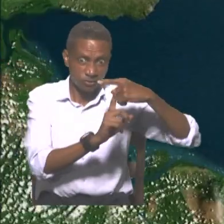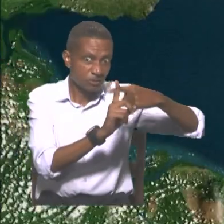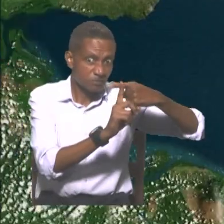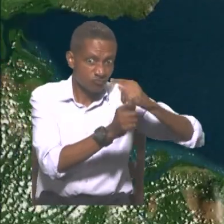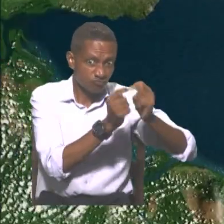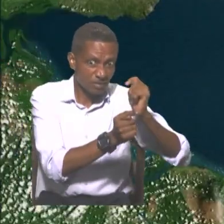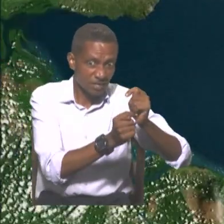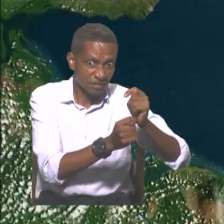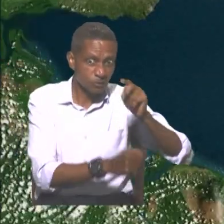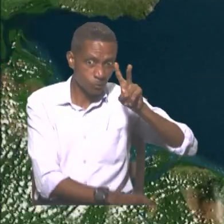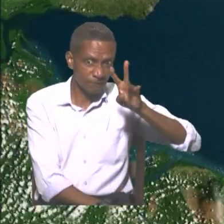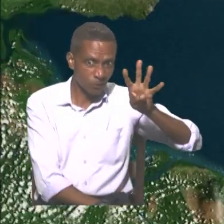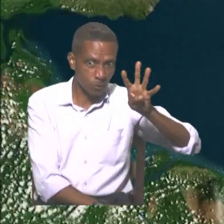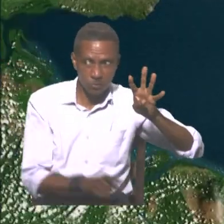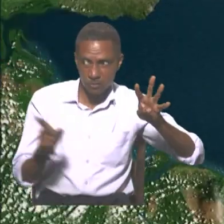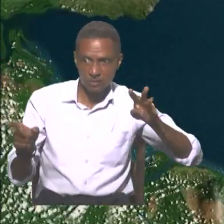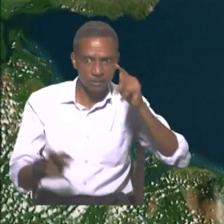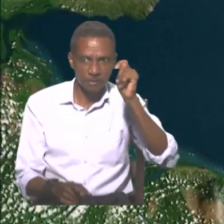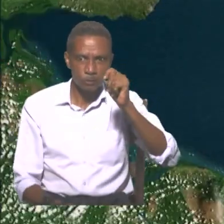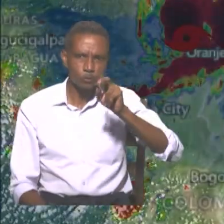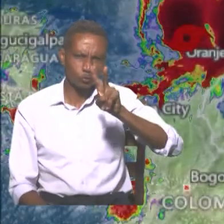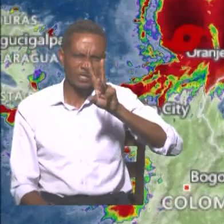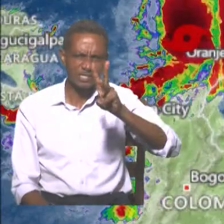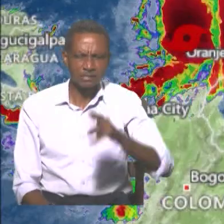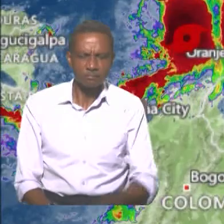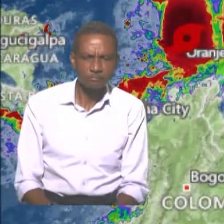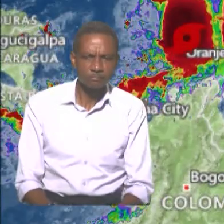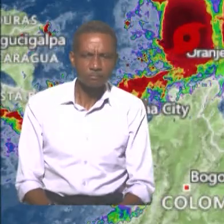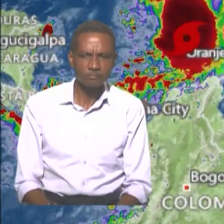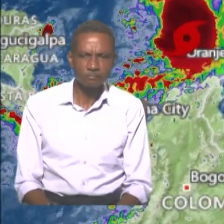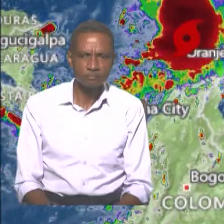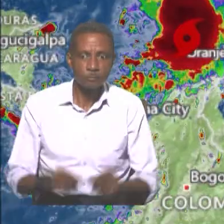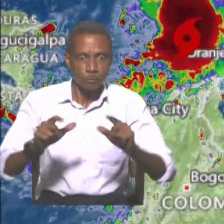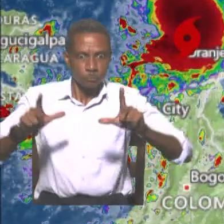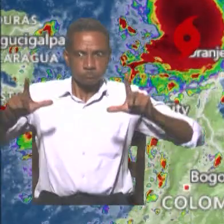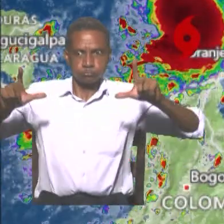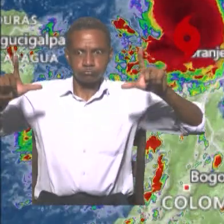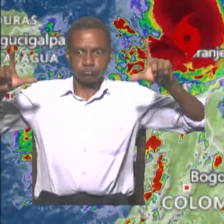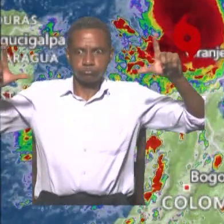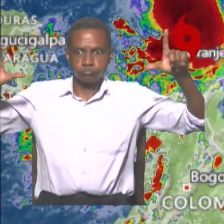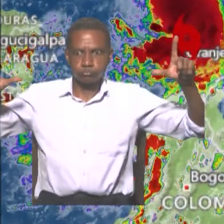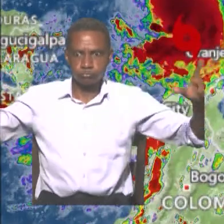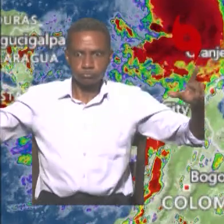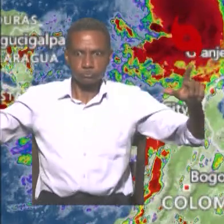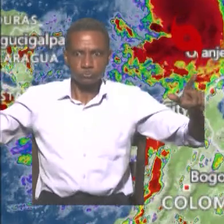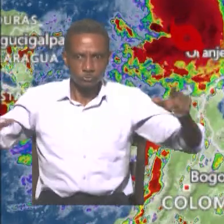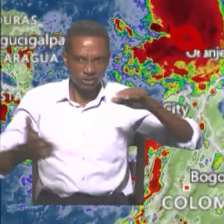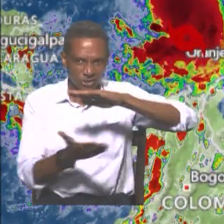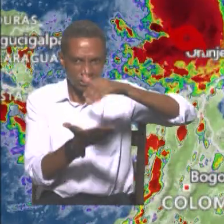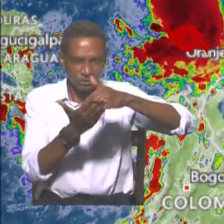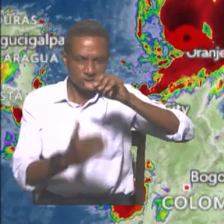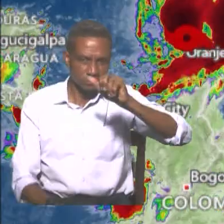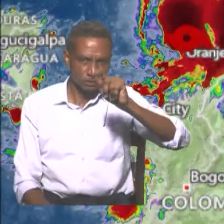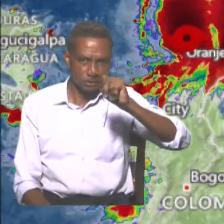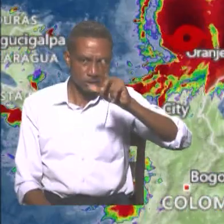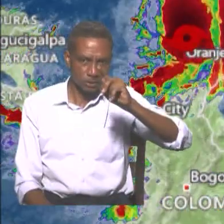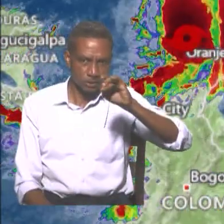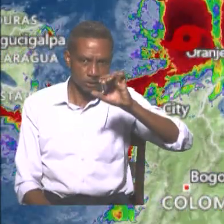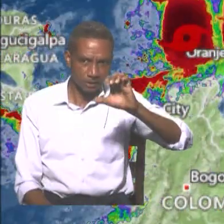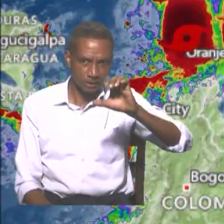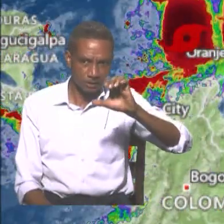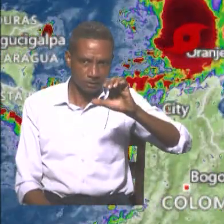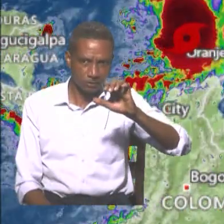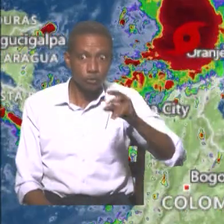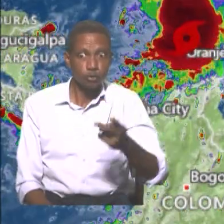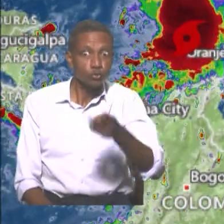and 26 degrees over in Tobago. Now, zooming out a bit in the central Atlantic, the two tropical waves that we had